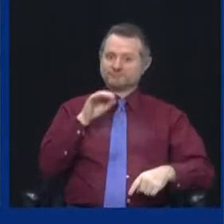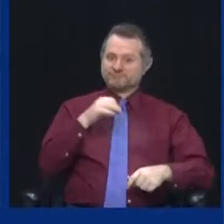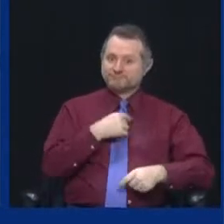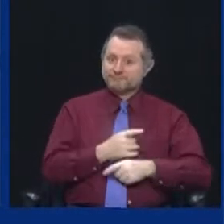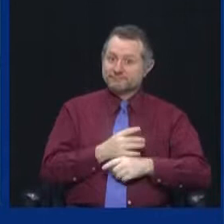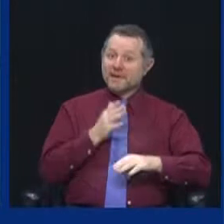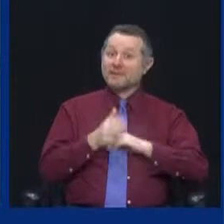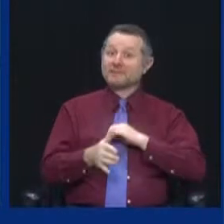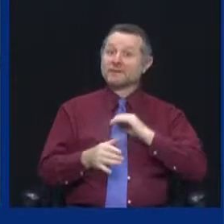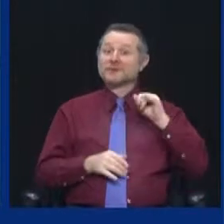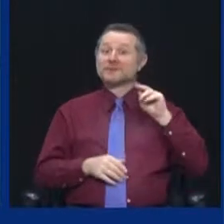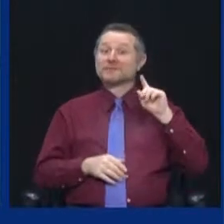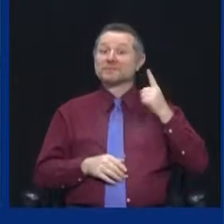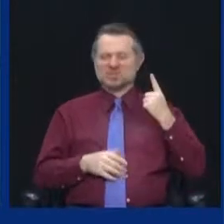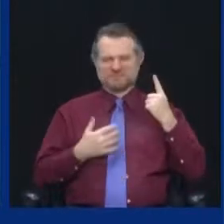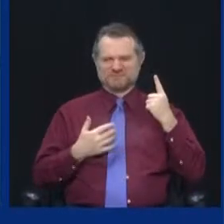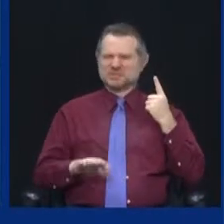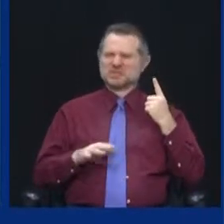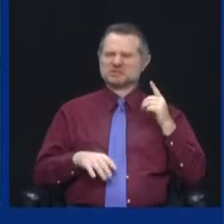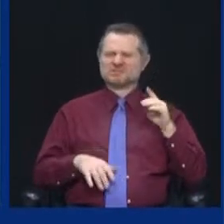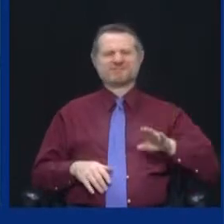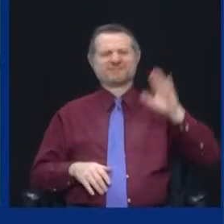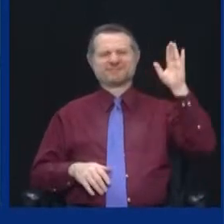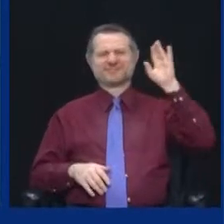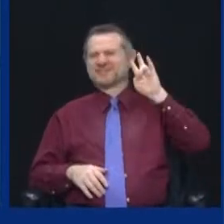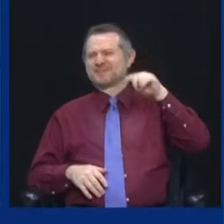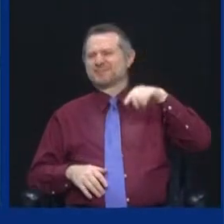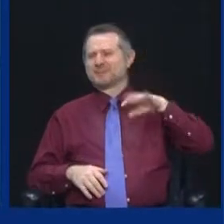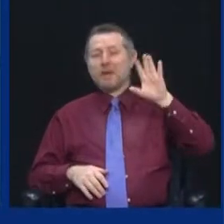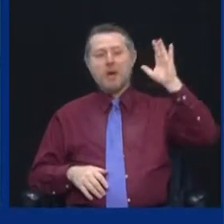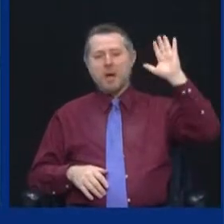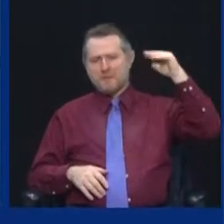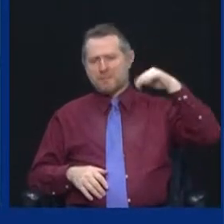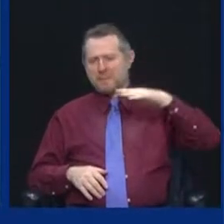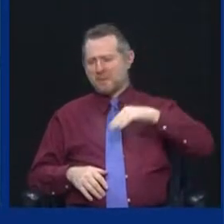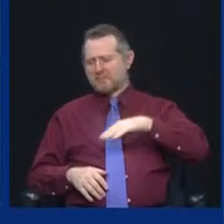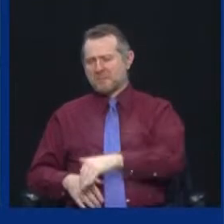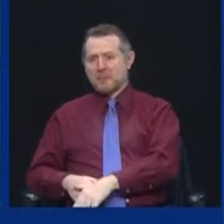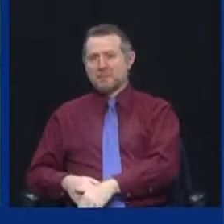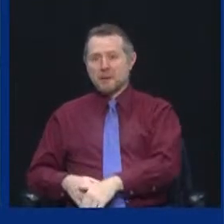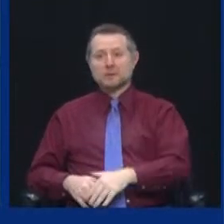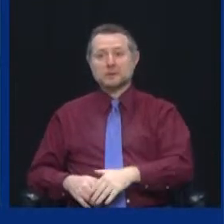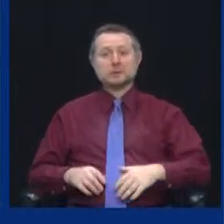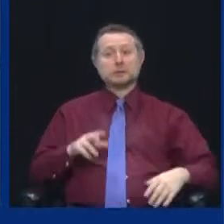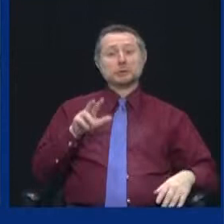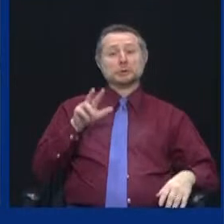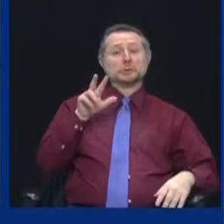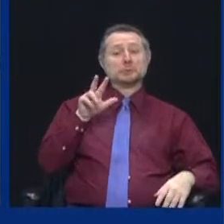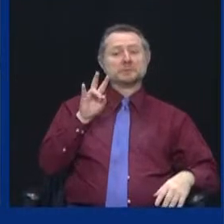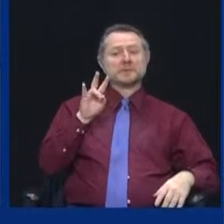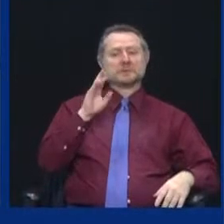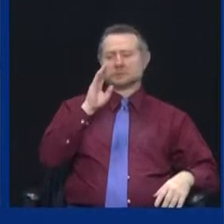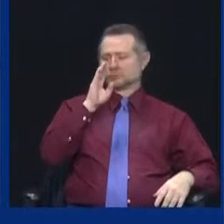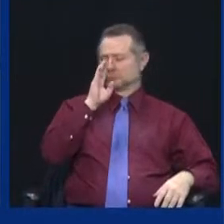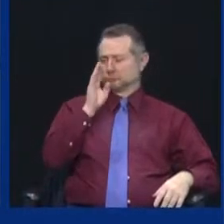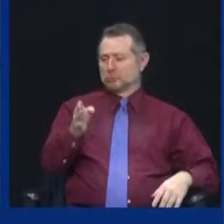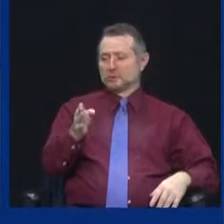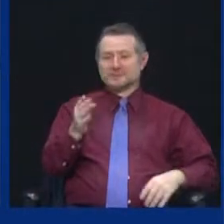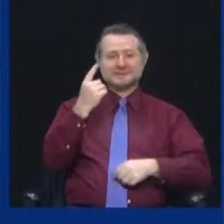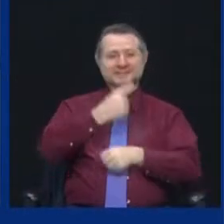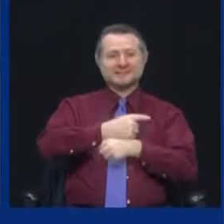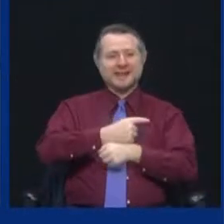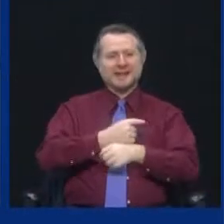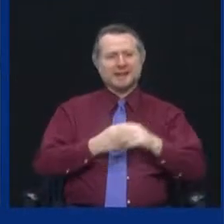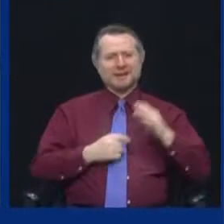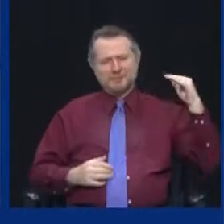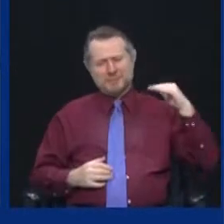were at 7.9%. We're now down to 1.28%, 37 straight days of decline.